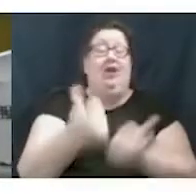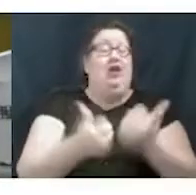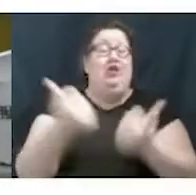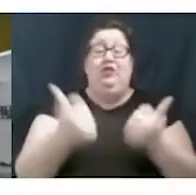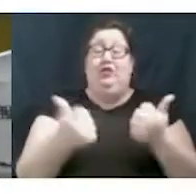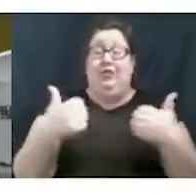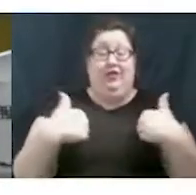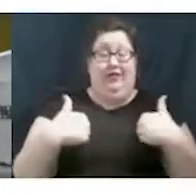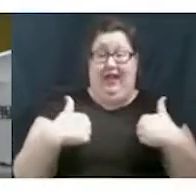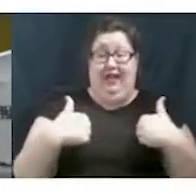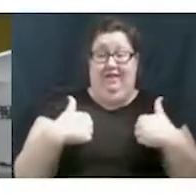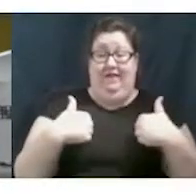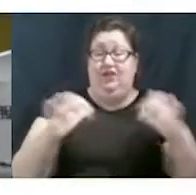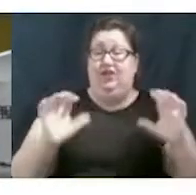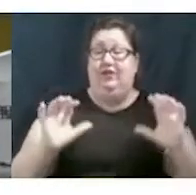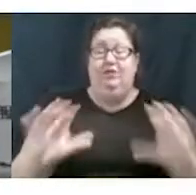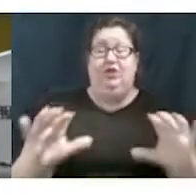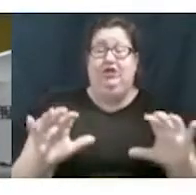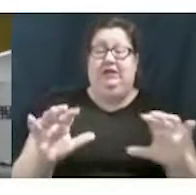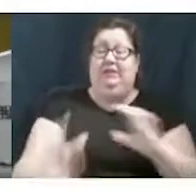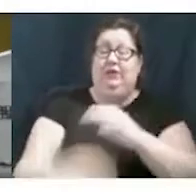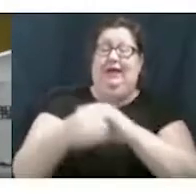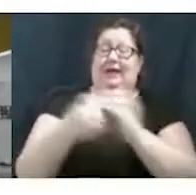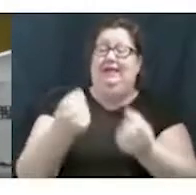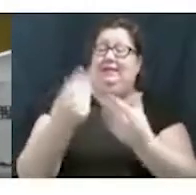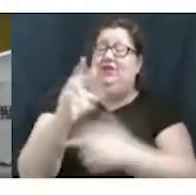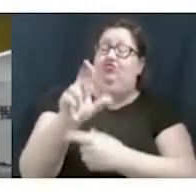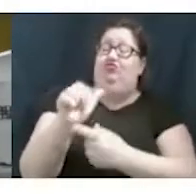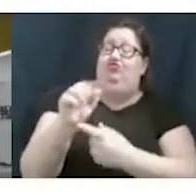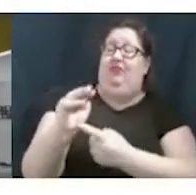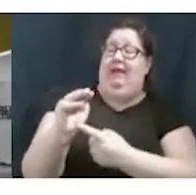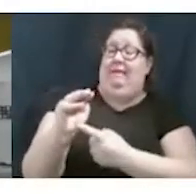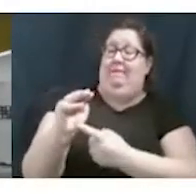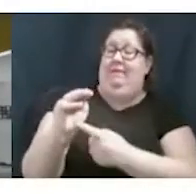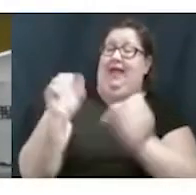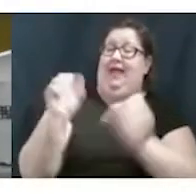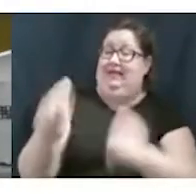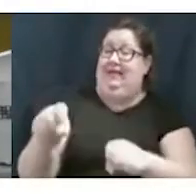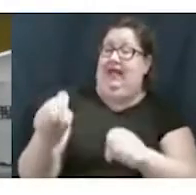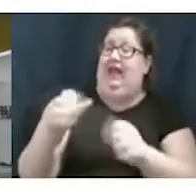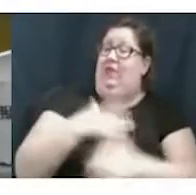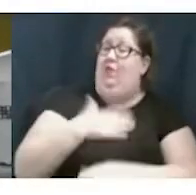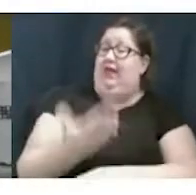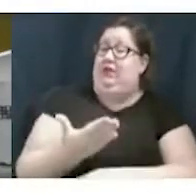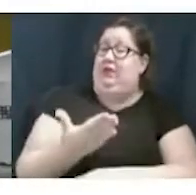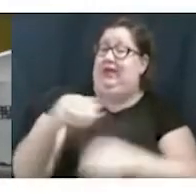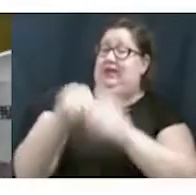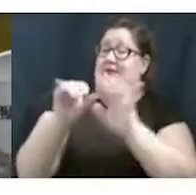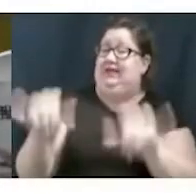just push them to put as much RAM as they are willing to into the system.